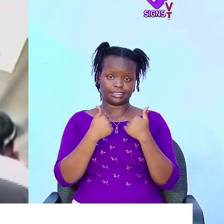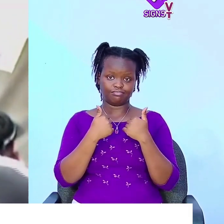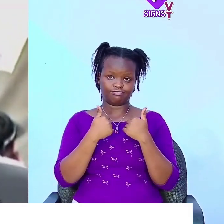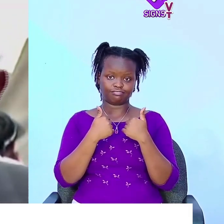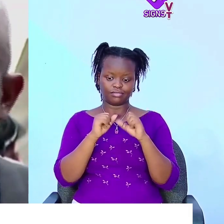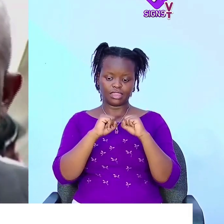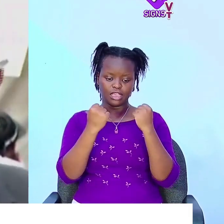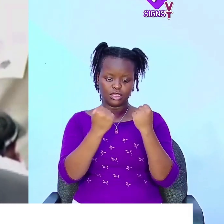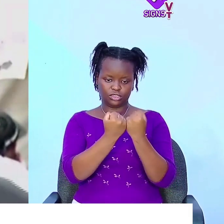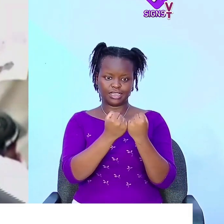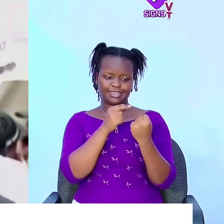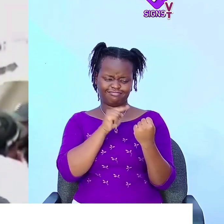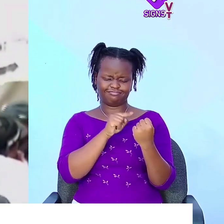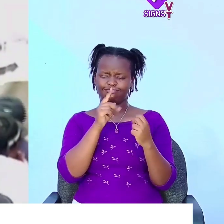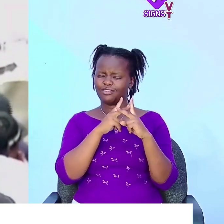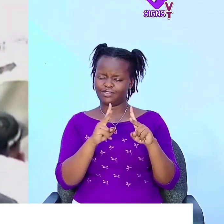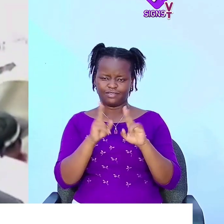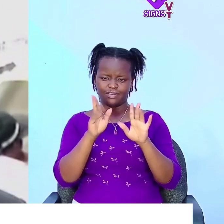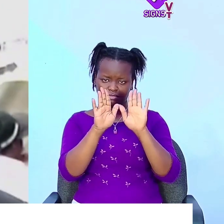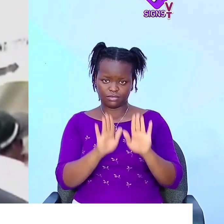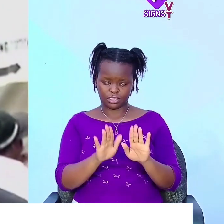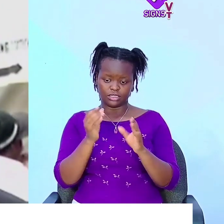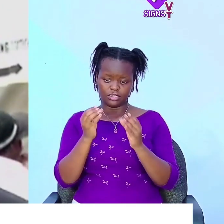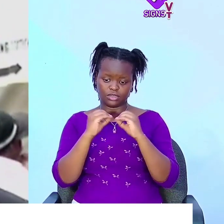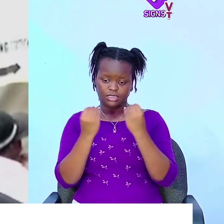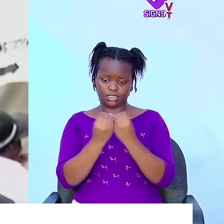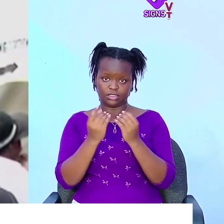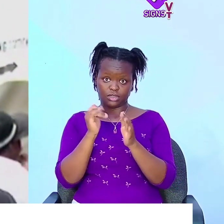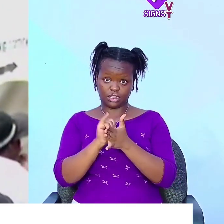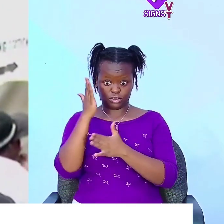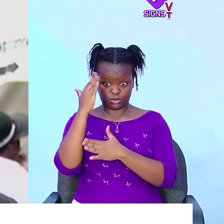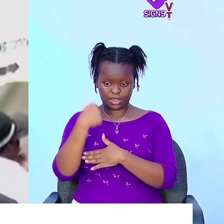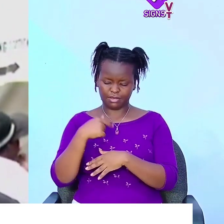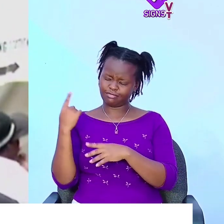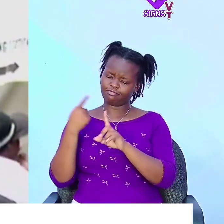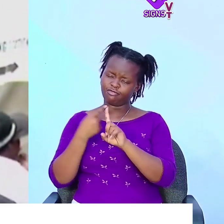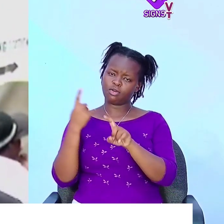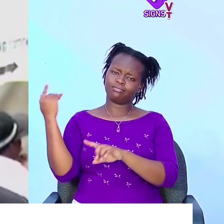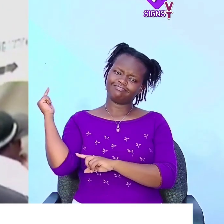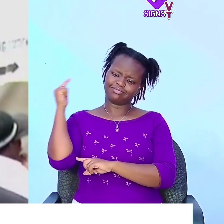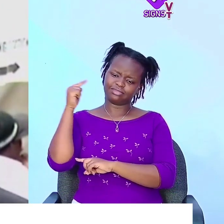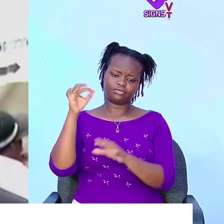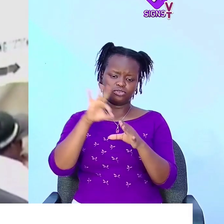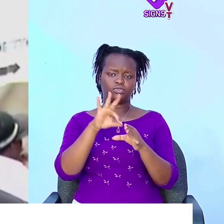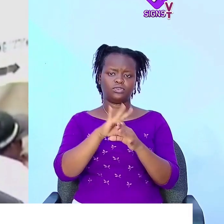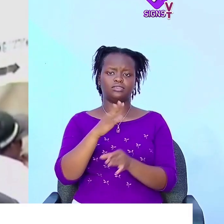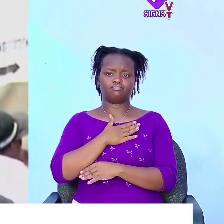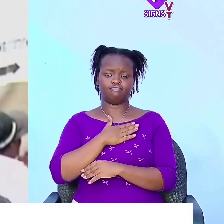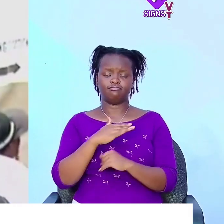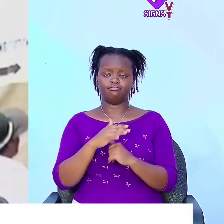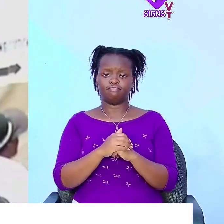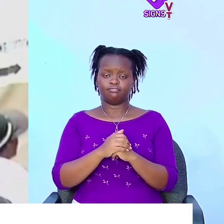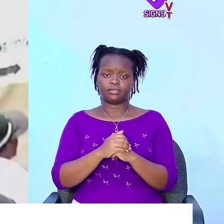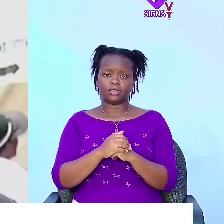society as a very key organization. That's why I've come all the way to cast my vote, to also add